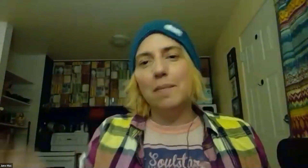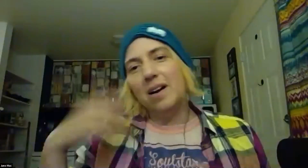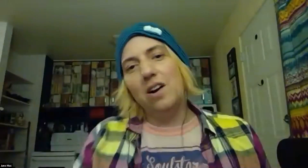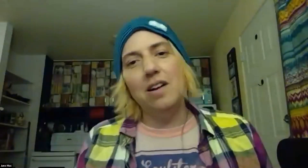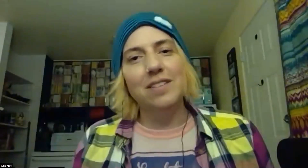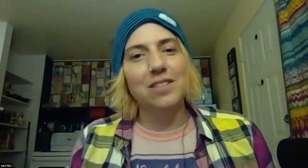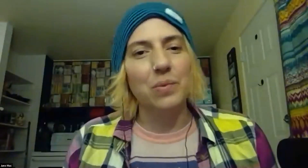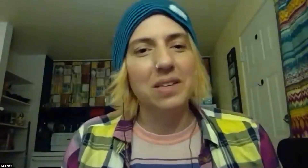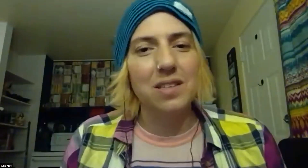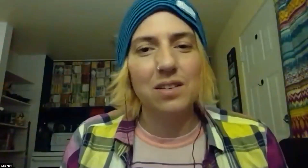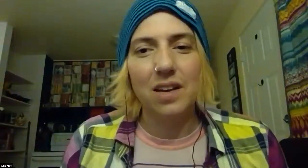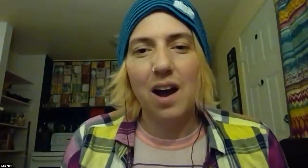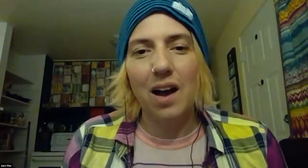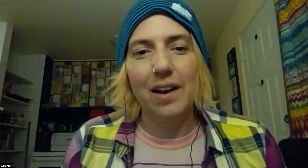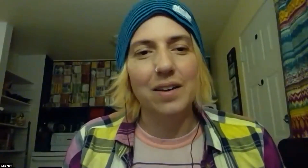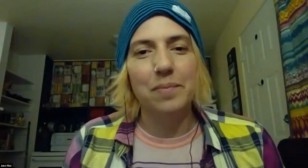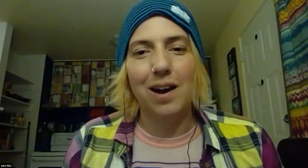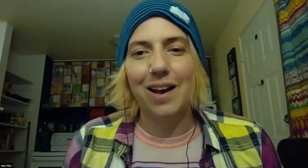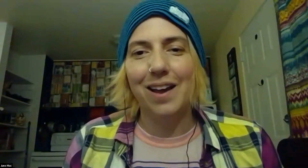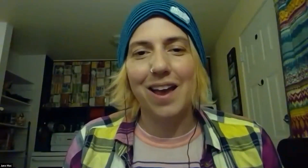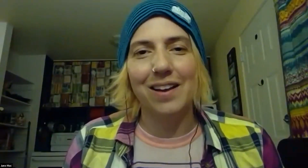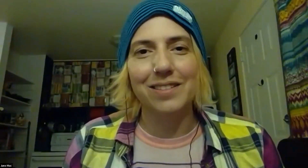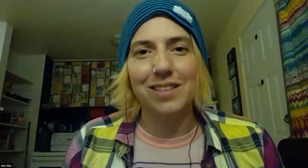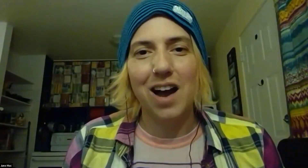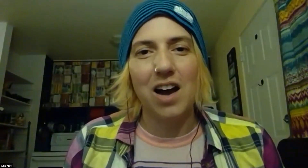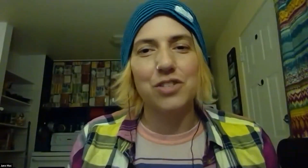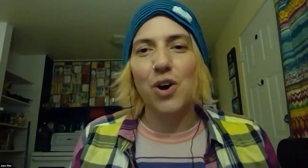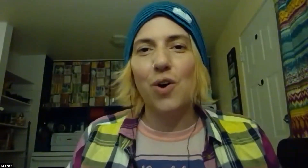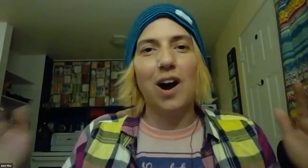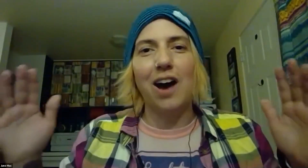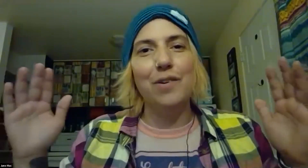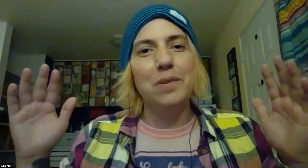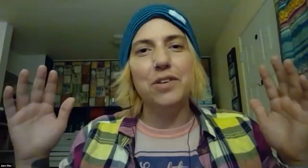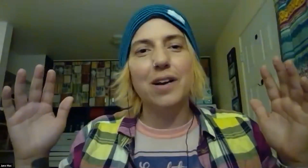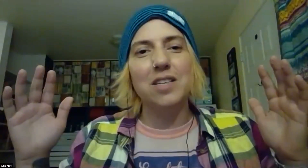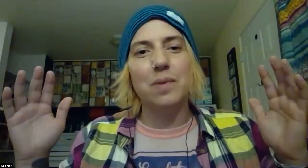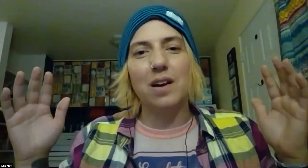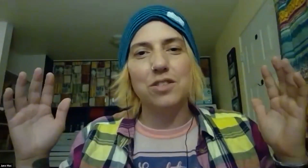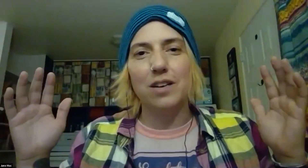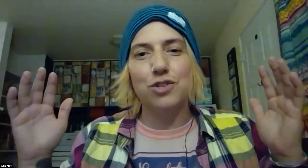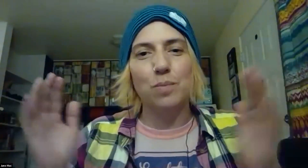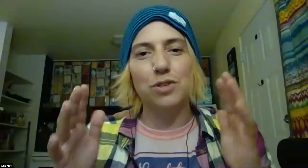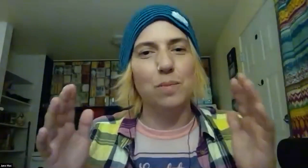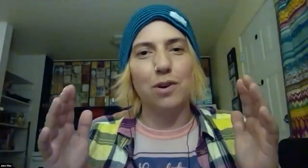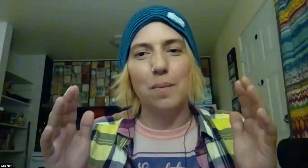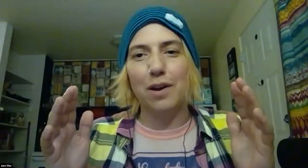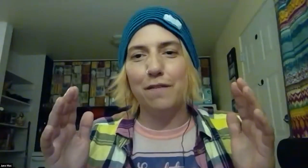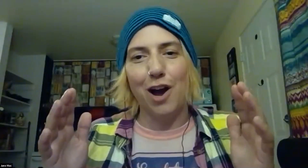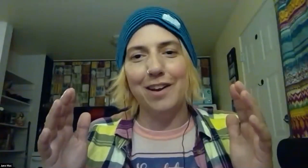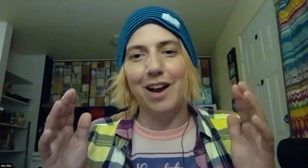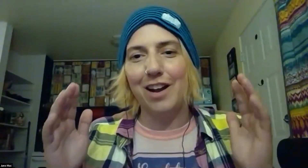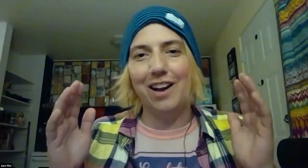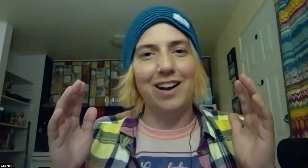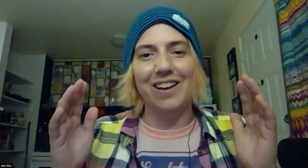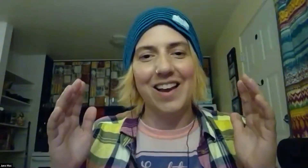guys, come back on so we can all say hi and bye. And so I don't know about you guys, but I just had a super duper amount of